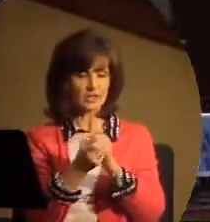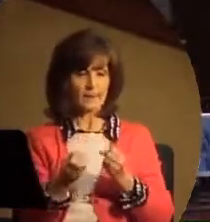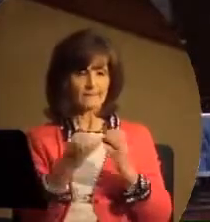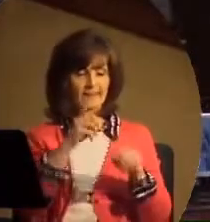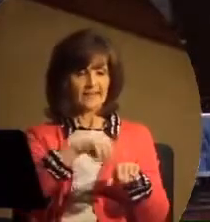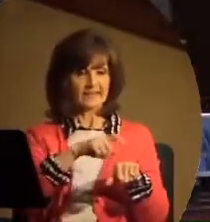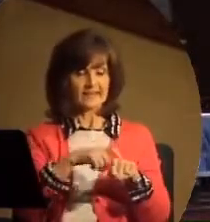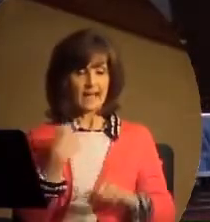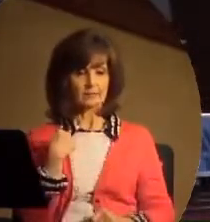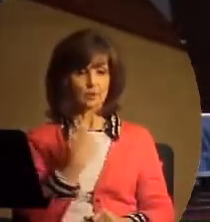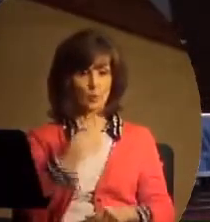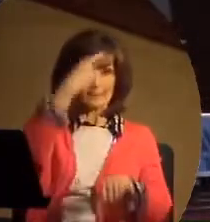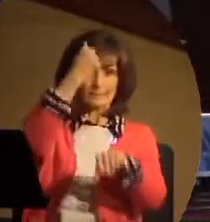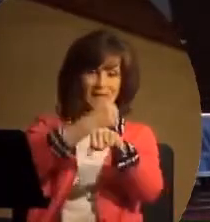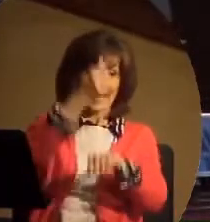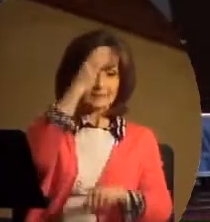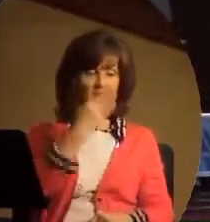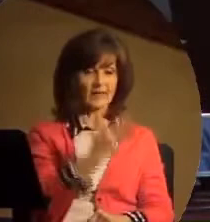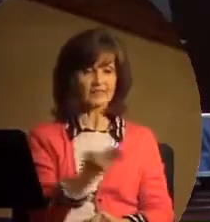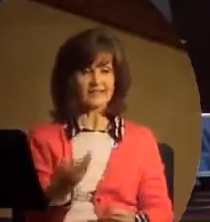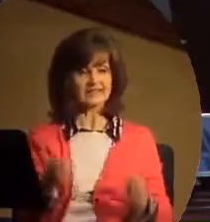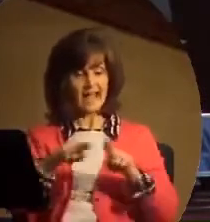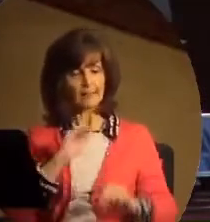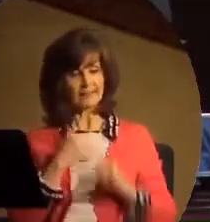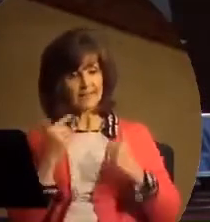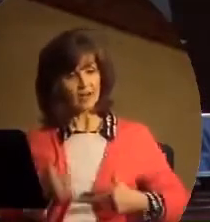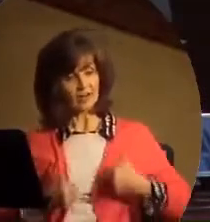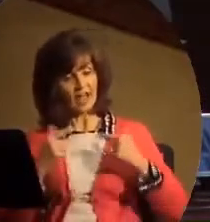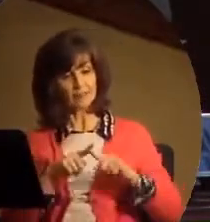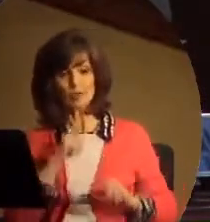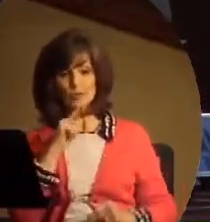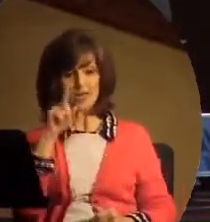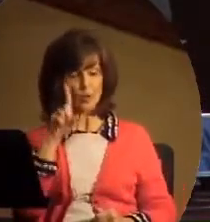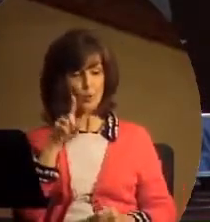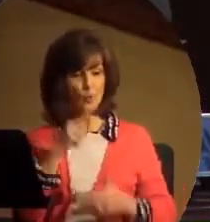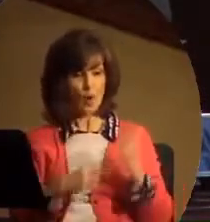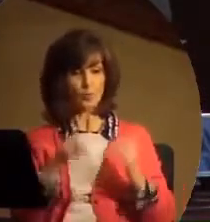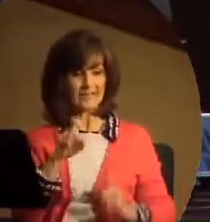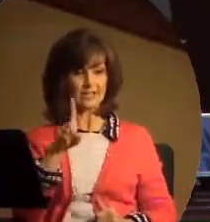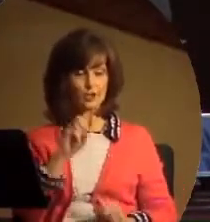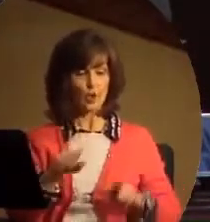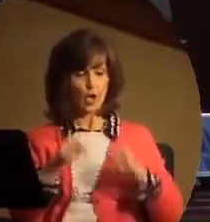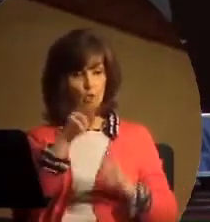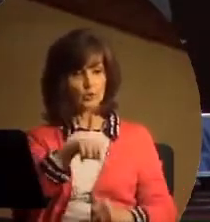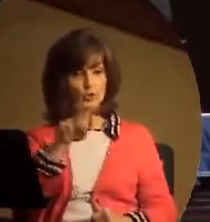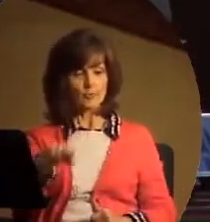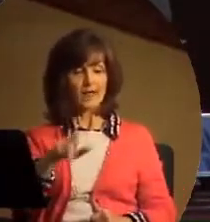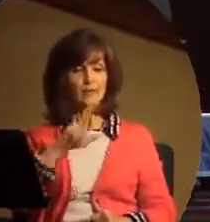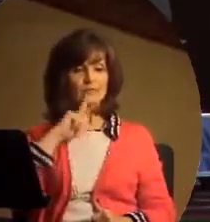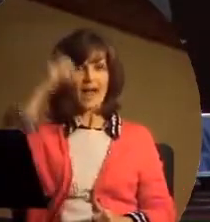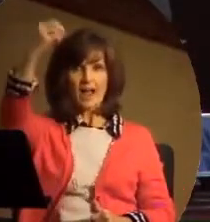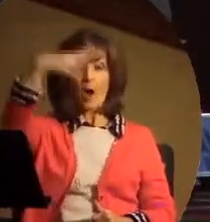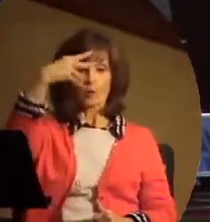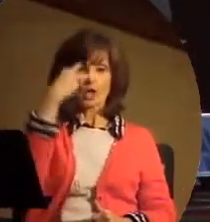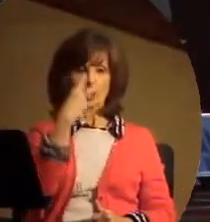times we blame God for things that goes on in our life when what we really ought to do, go in the bathroom, switch the light on, look